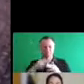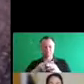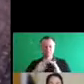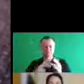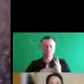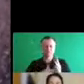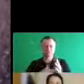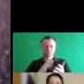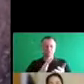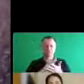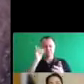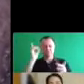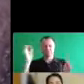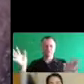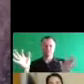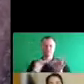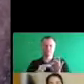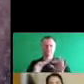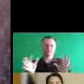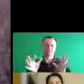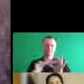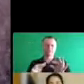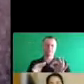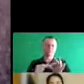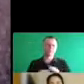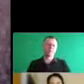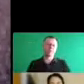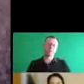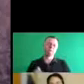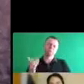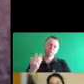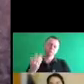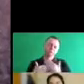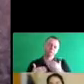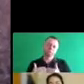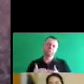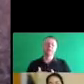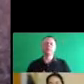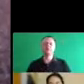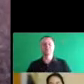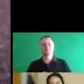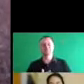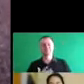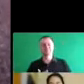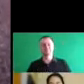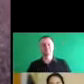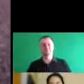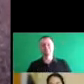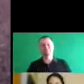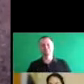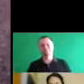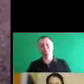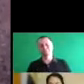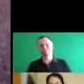welded together within the work, and it's really nice to unpick it and see how they sort of sit together.